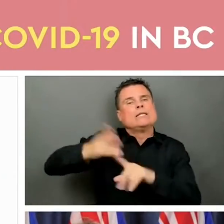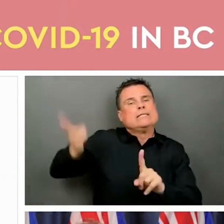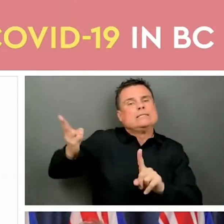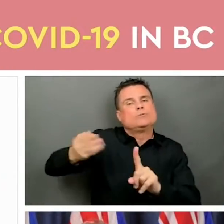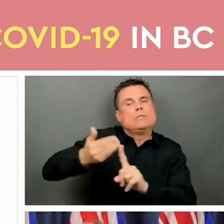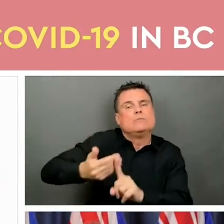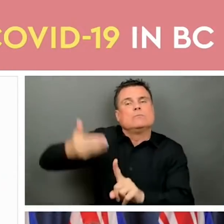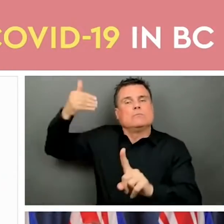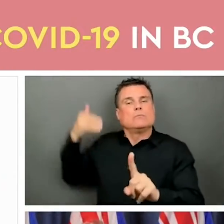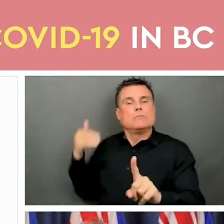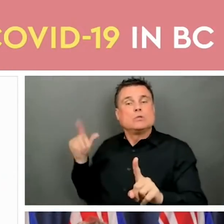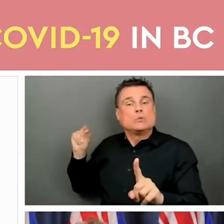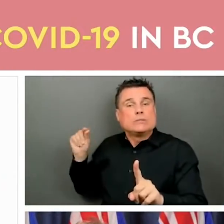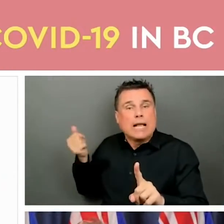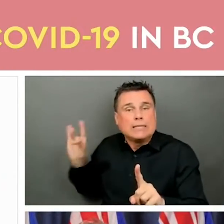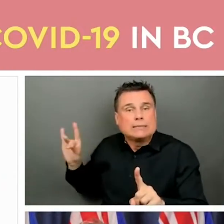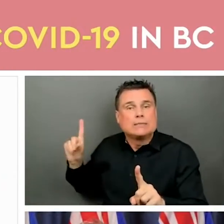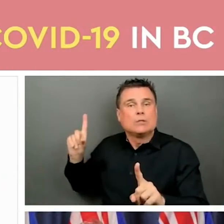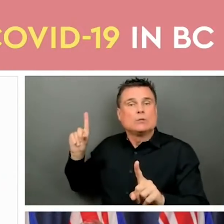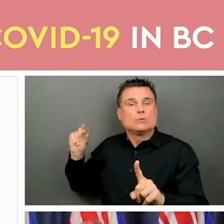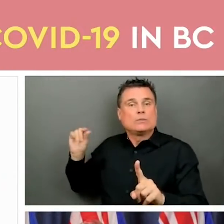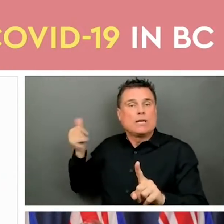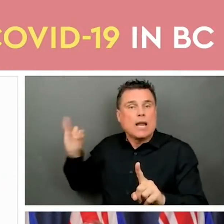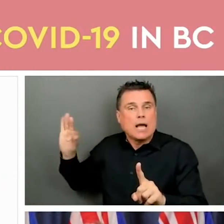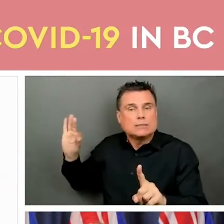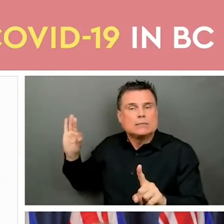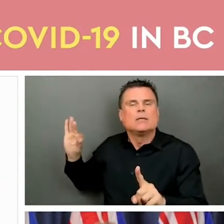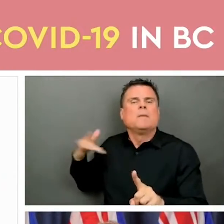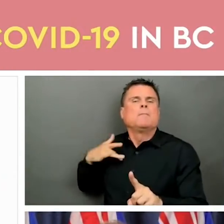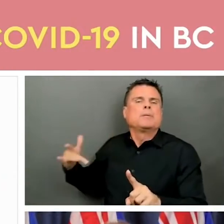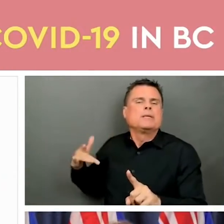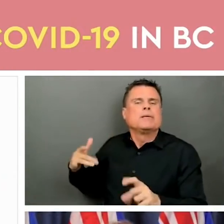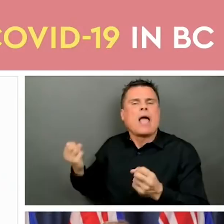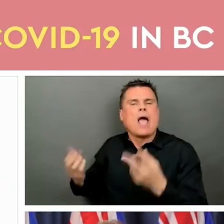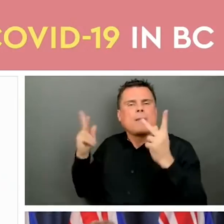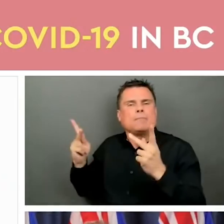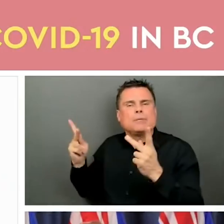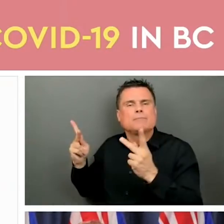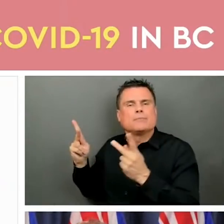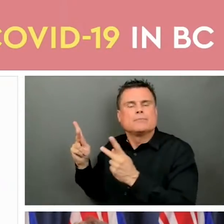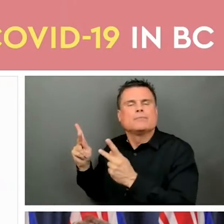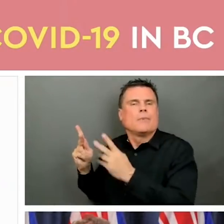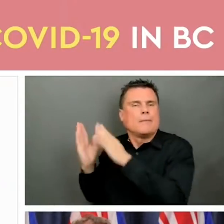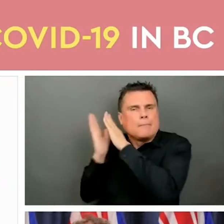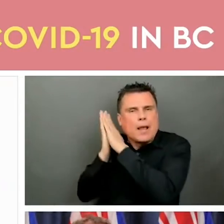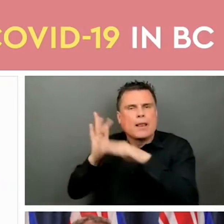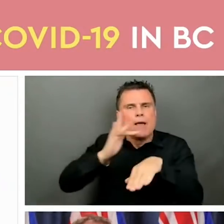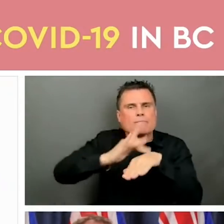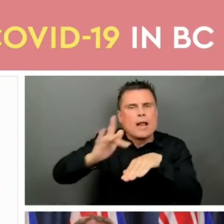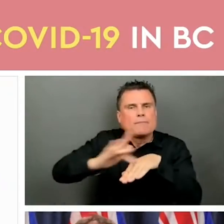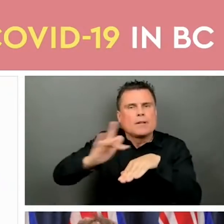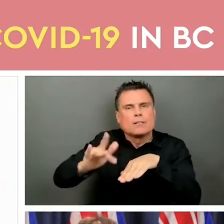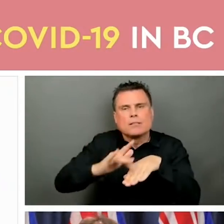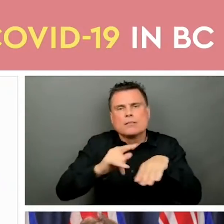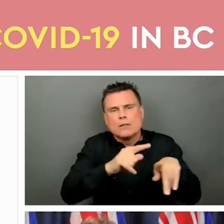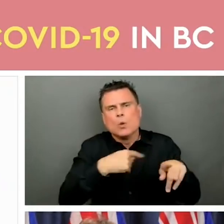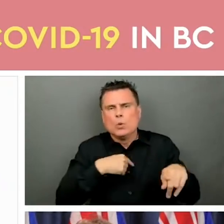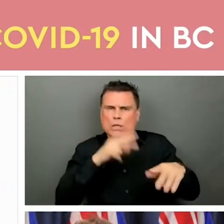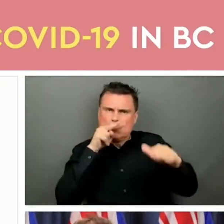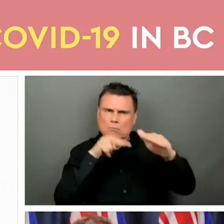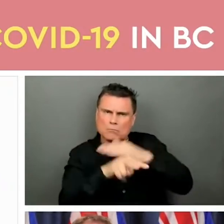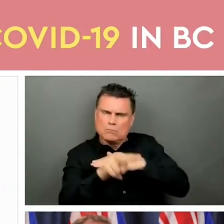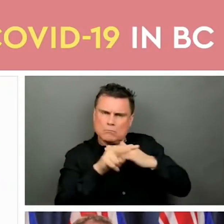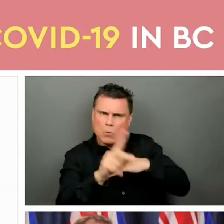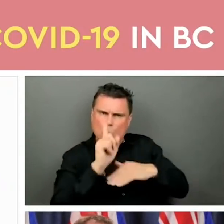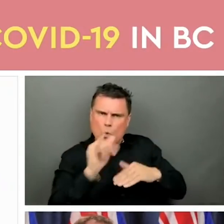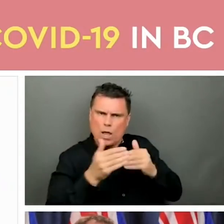particular, including the effects of a typical influenza season where there are more respiratory admissions. The additional inpatient surgical